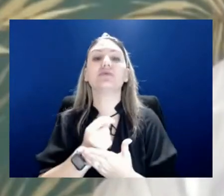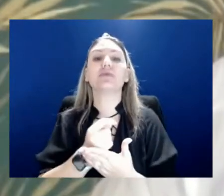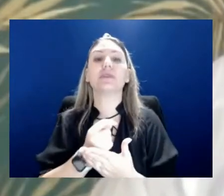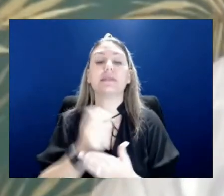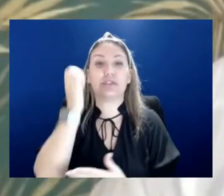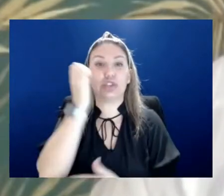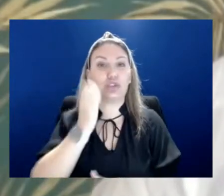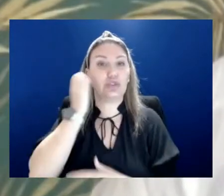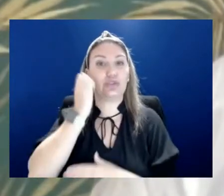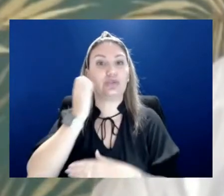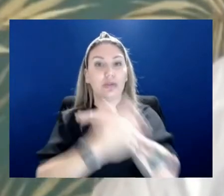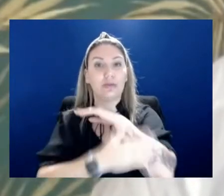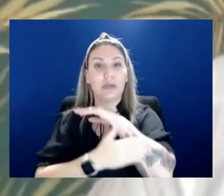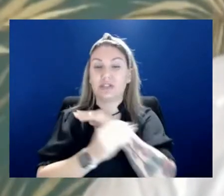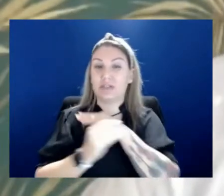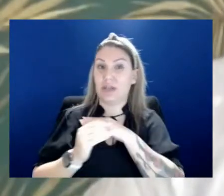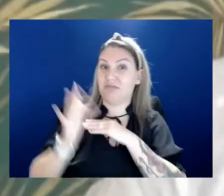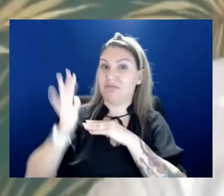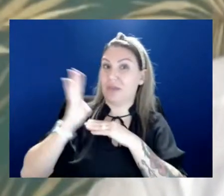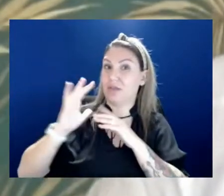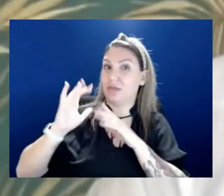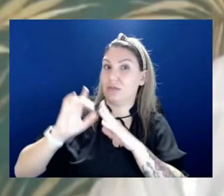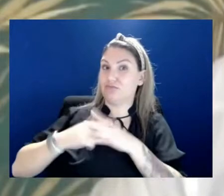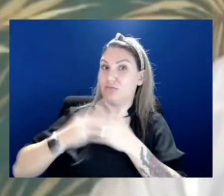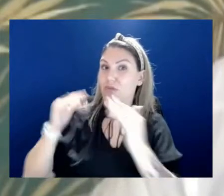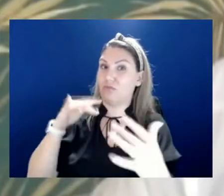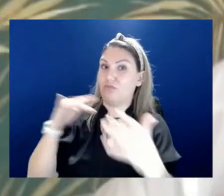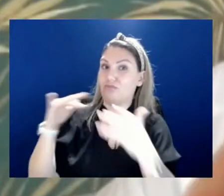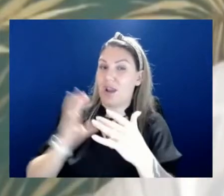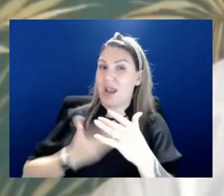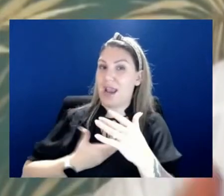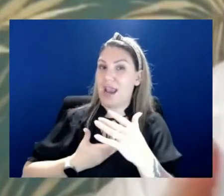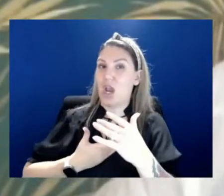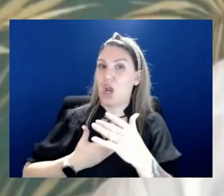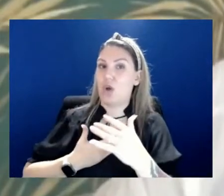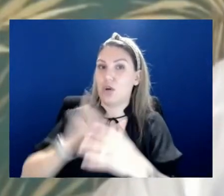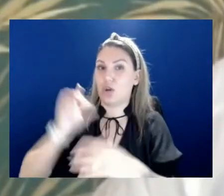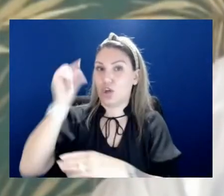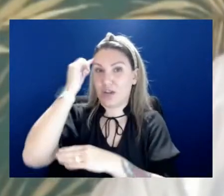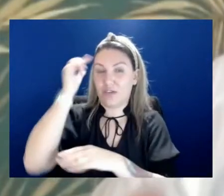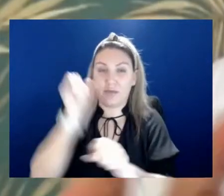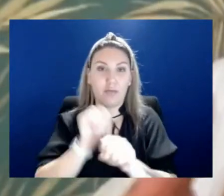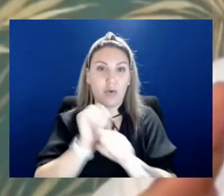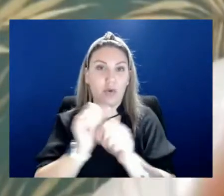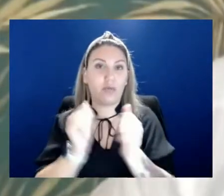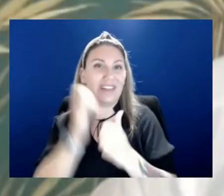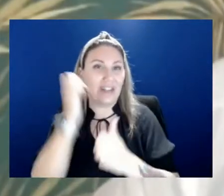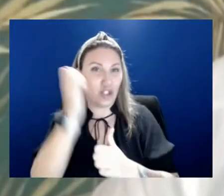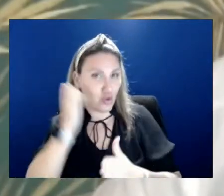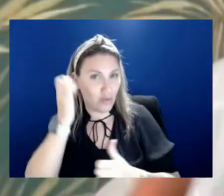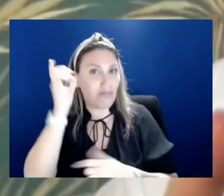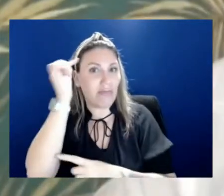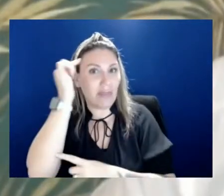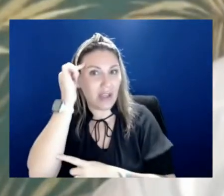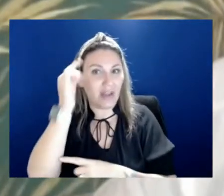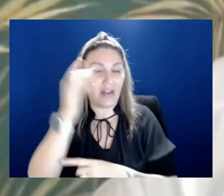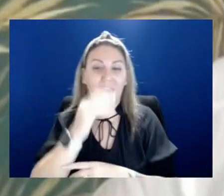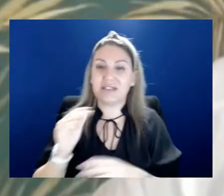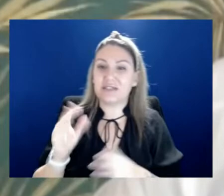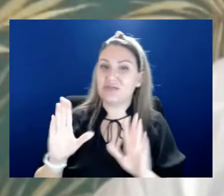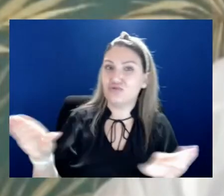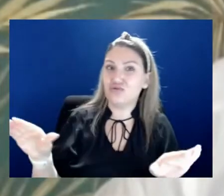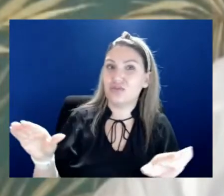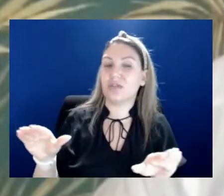the war, our government working with the European government and all child with